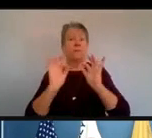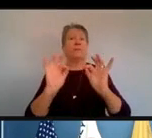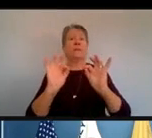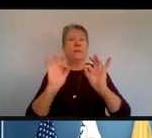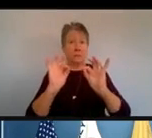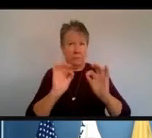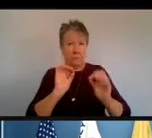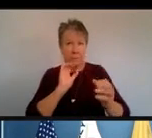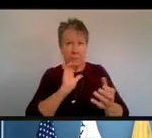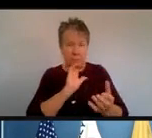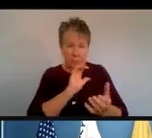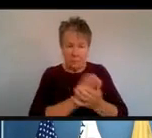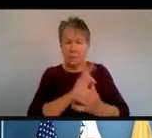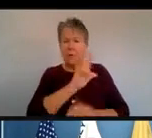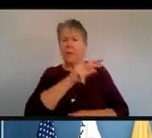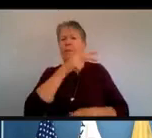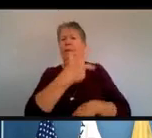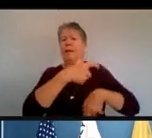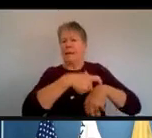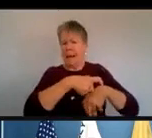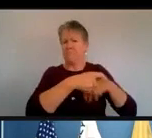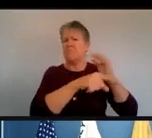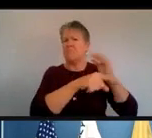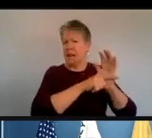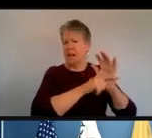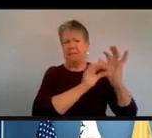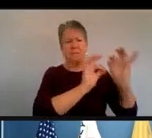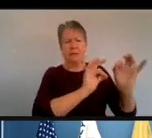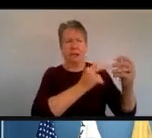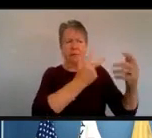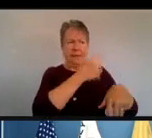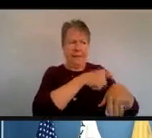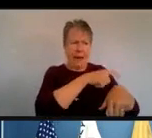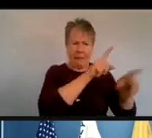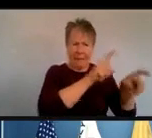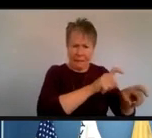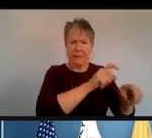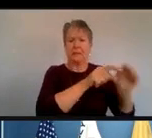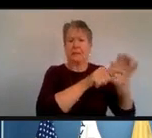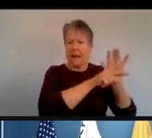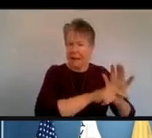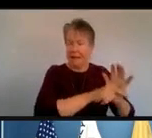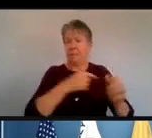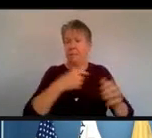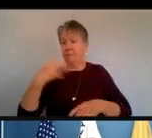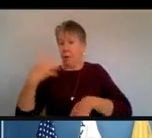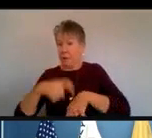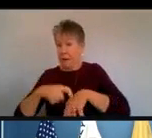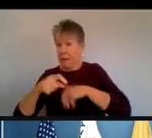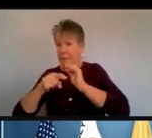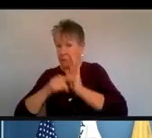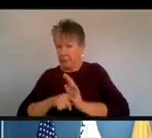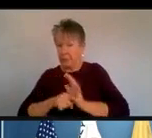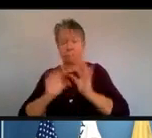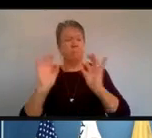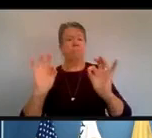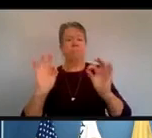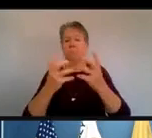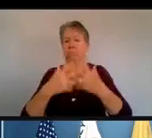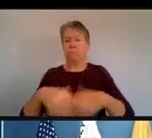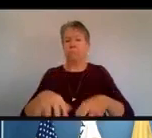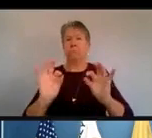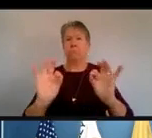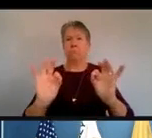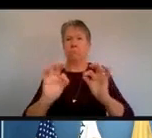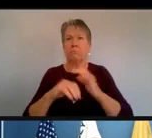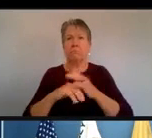well. But we just think the right move here is to not engage needlessly